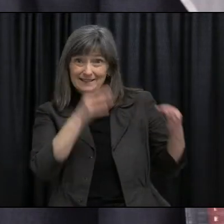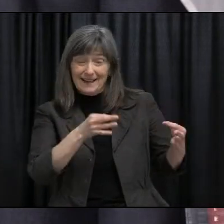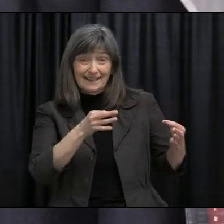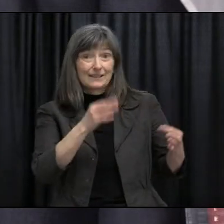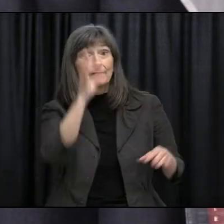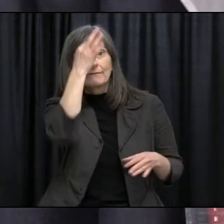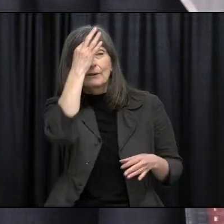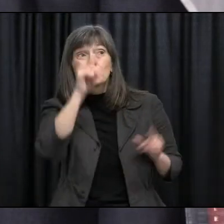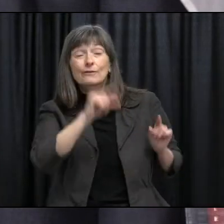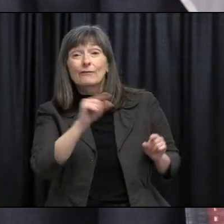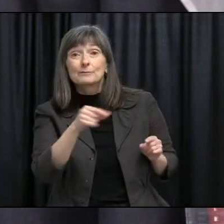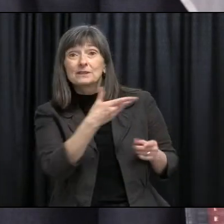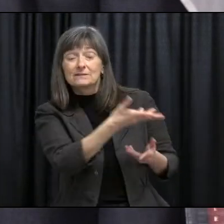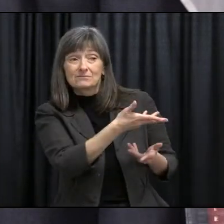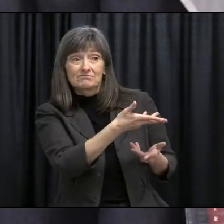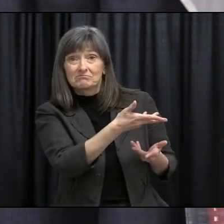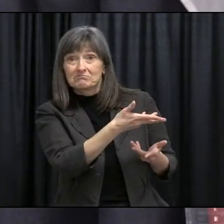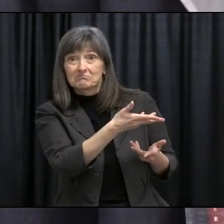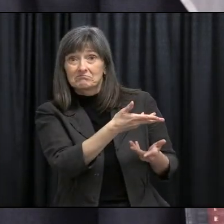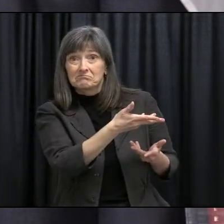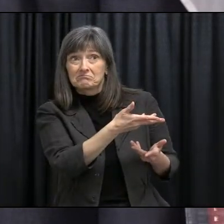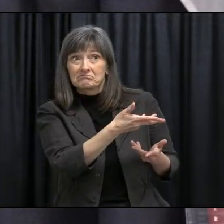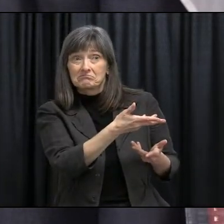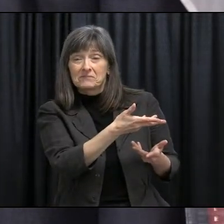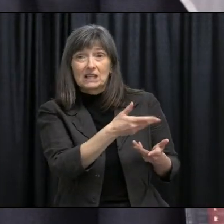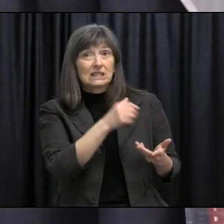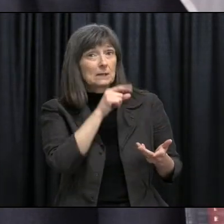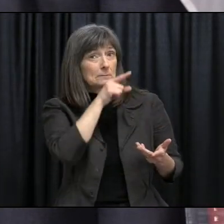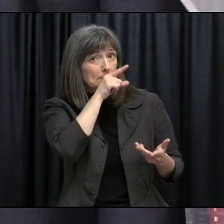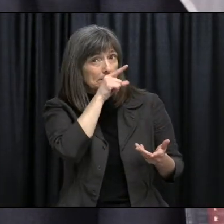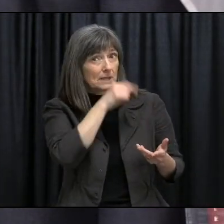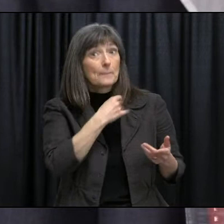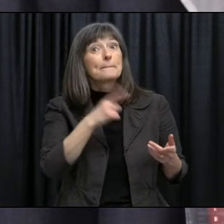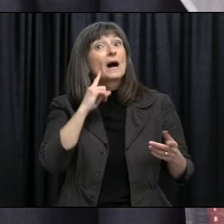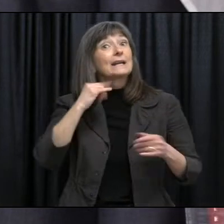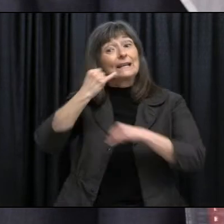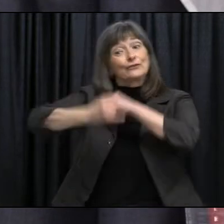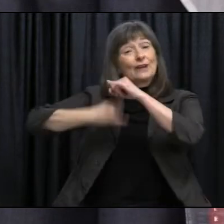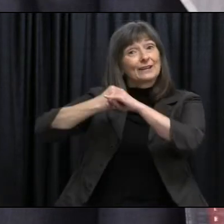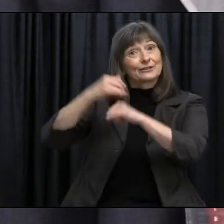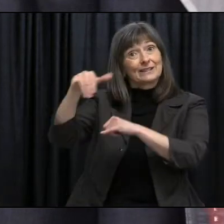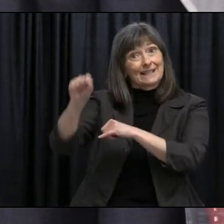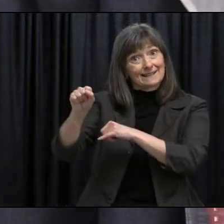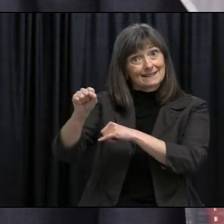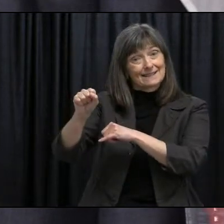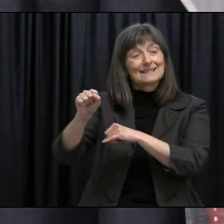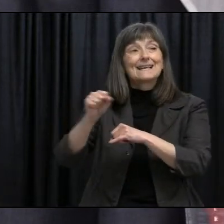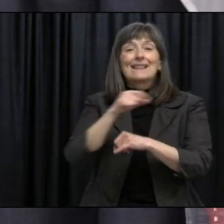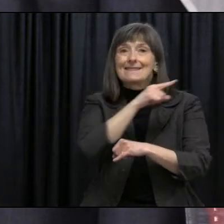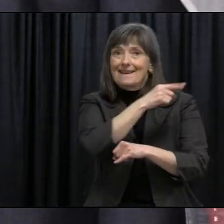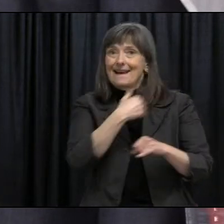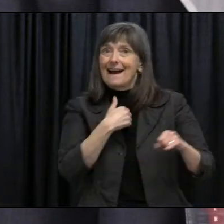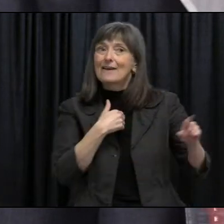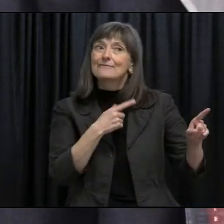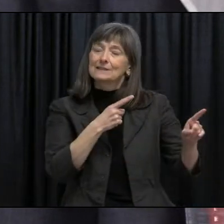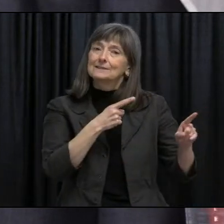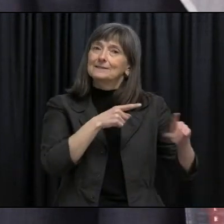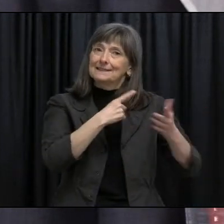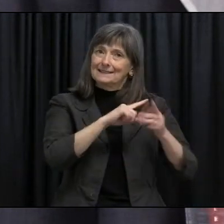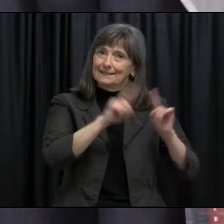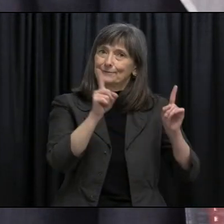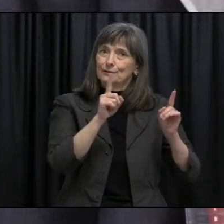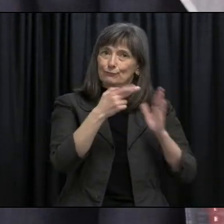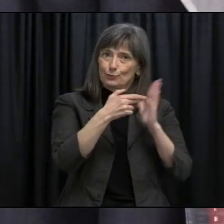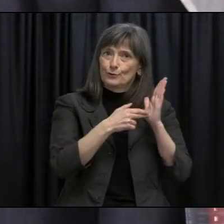have indicated that on an international basis, they also have a tiered response for people who are fully,